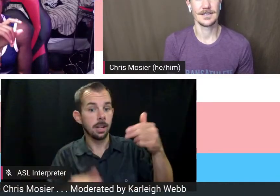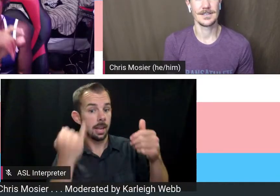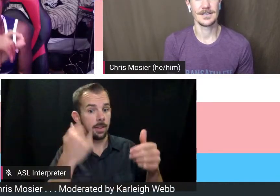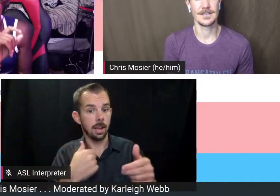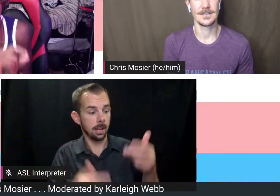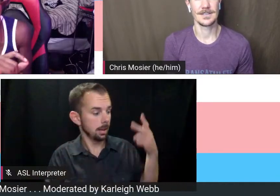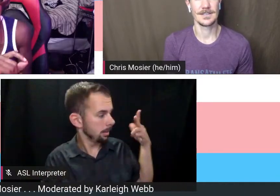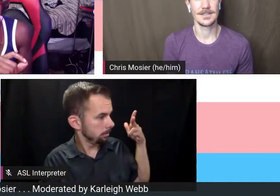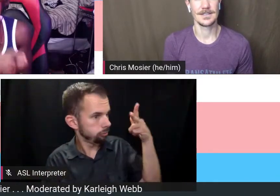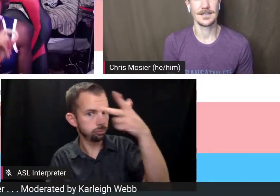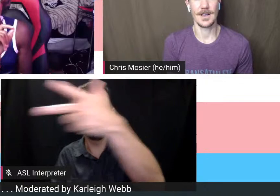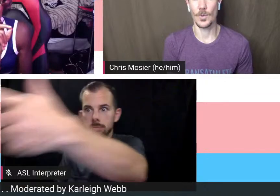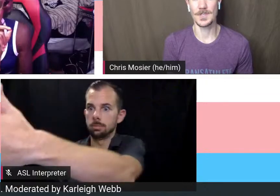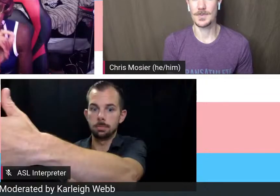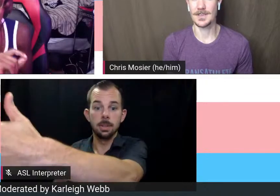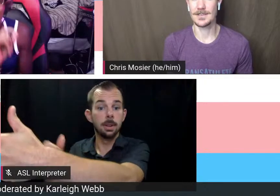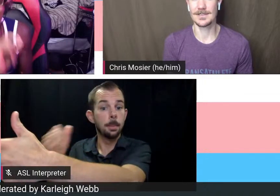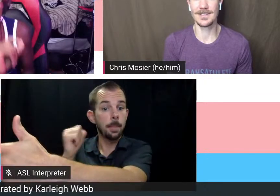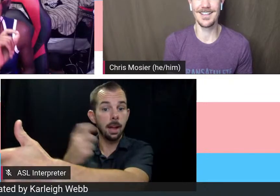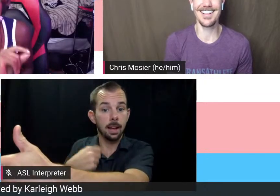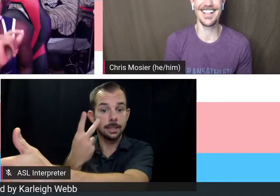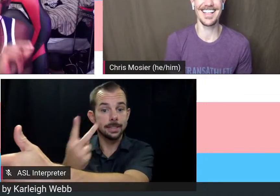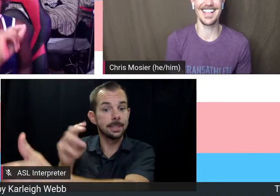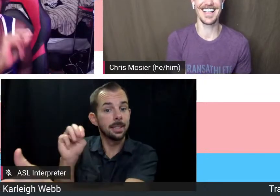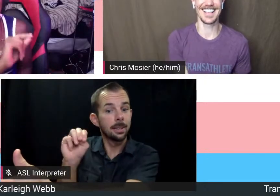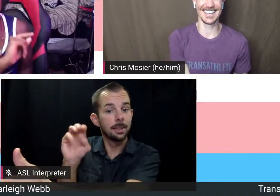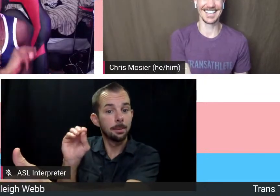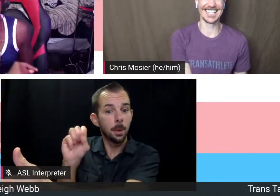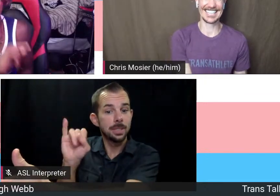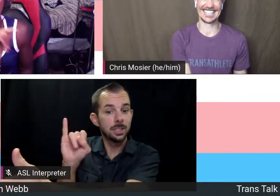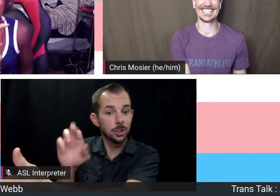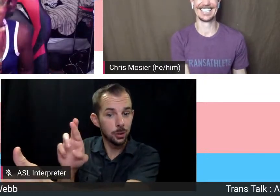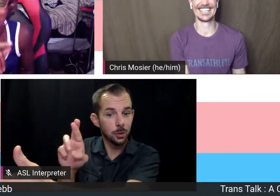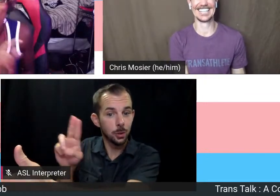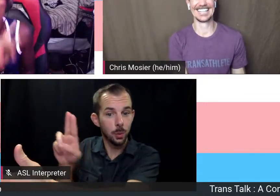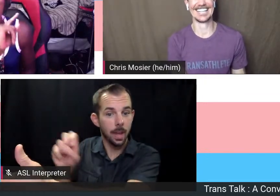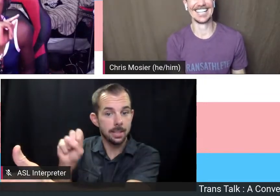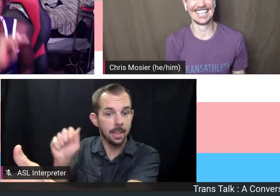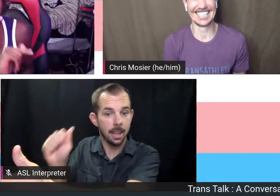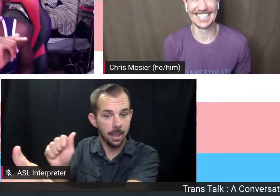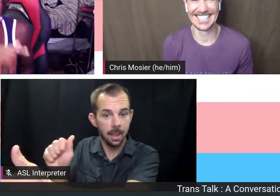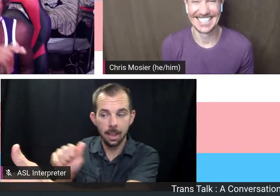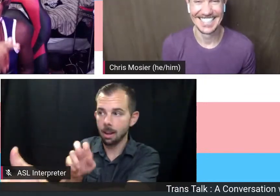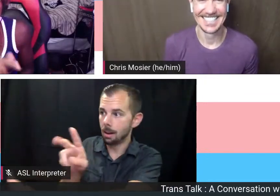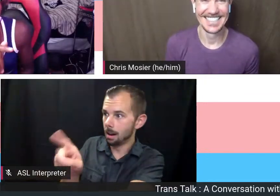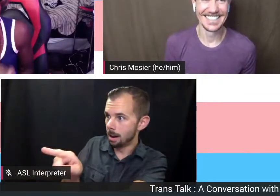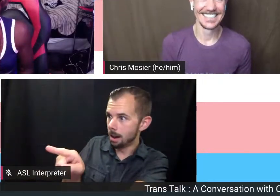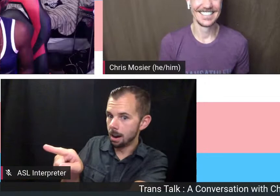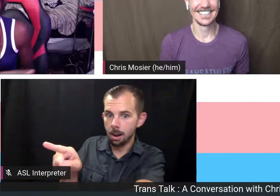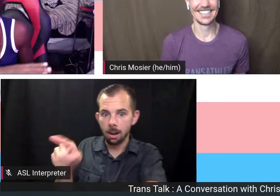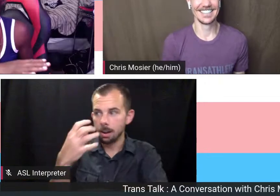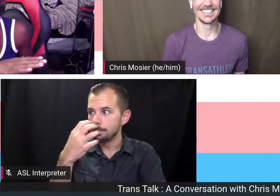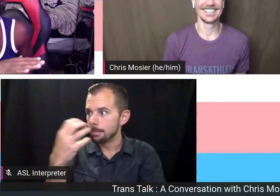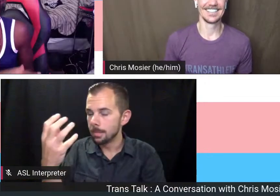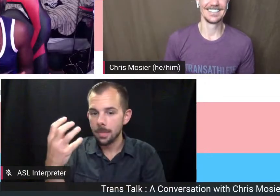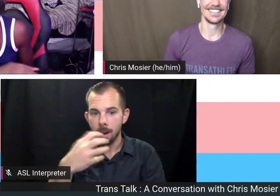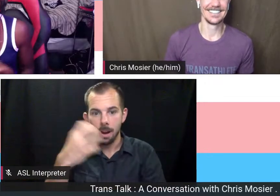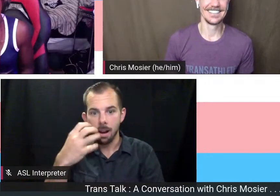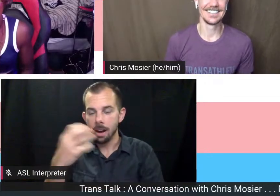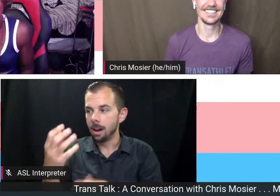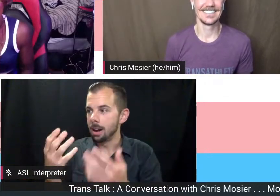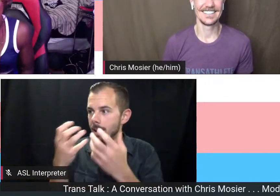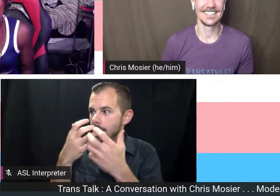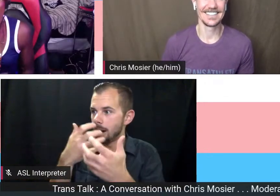Mosier USA. I hope it's will this scene, and it is you. Will this scene happen? Will we